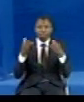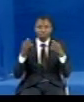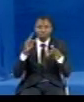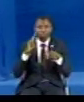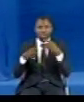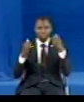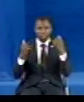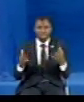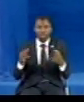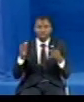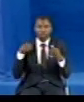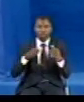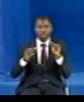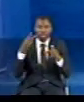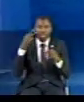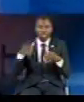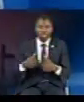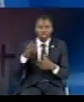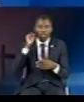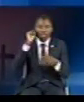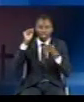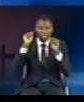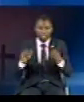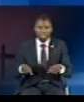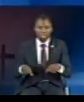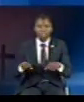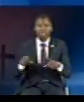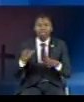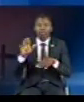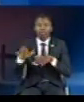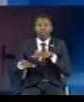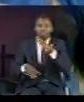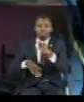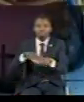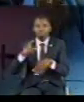Mama can walk very well. Praise the Lord.